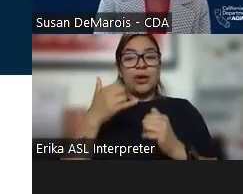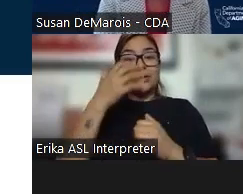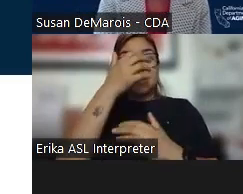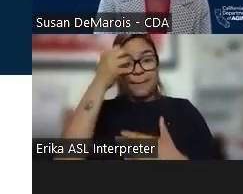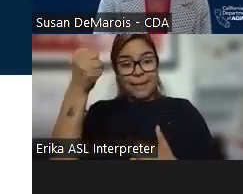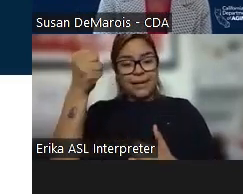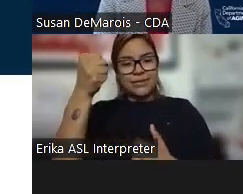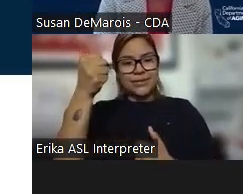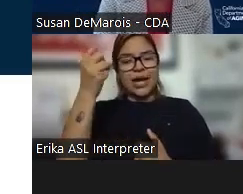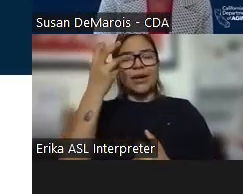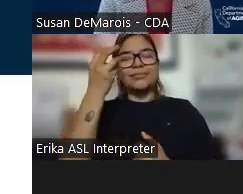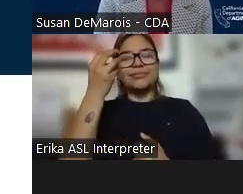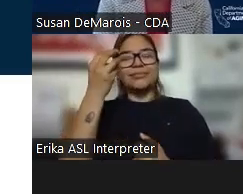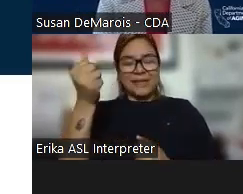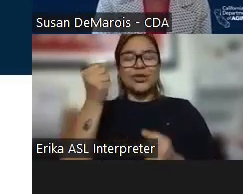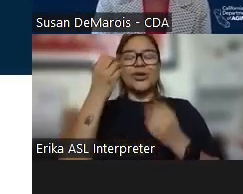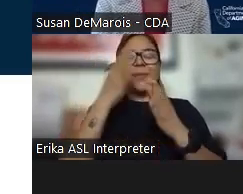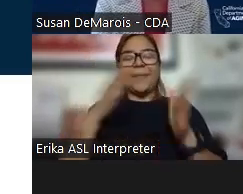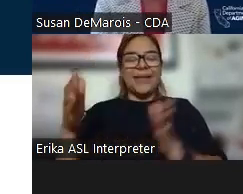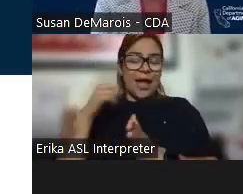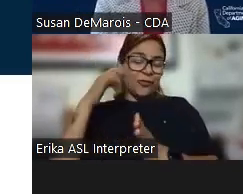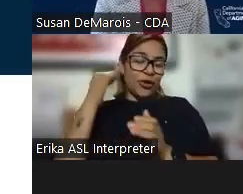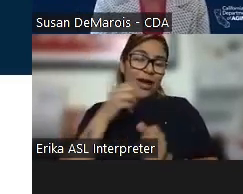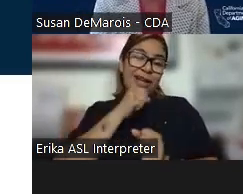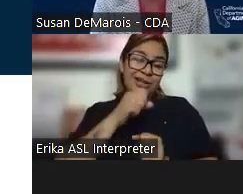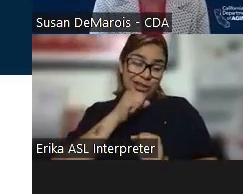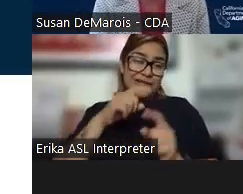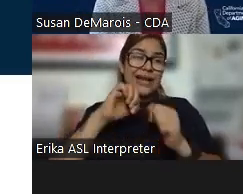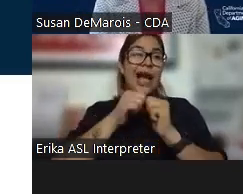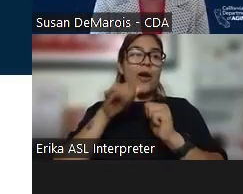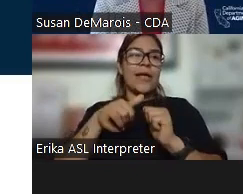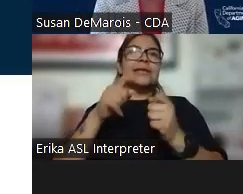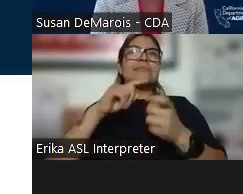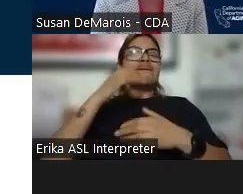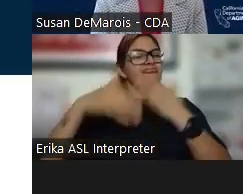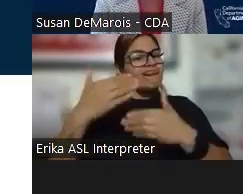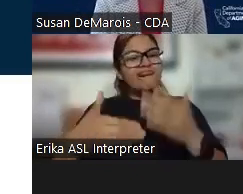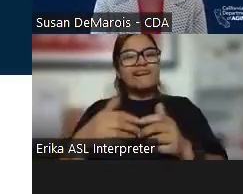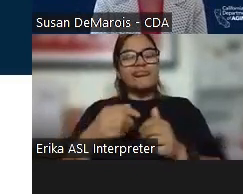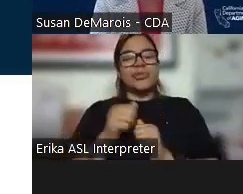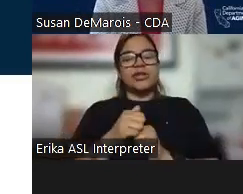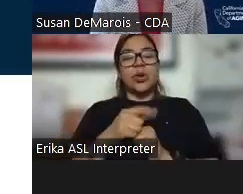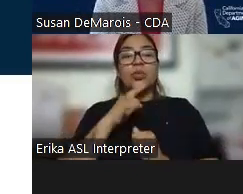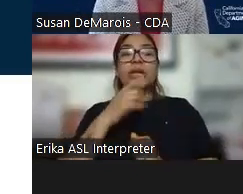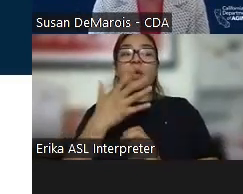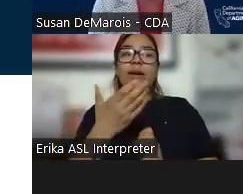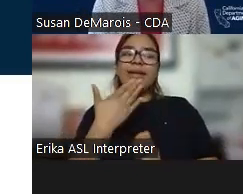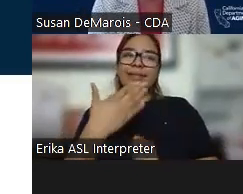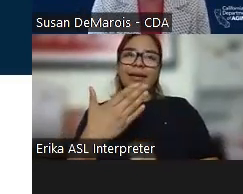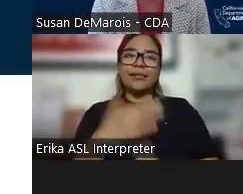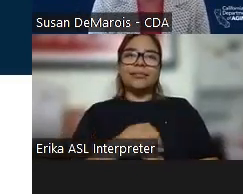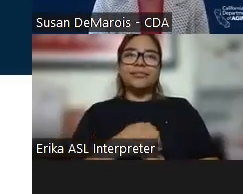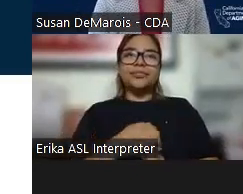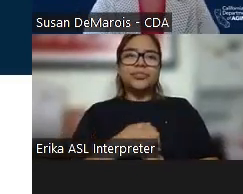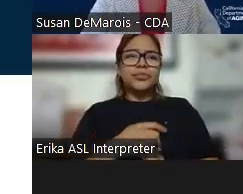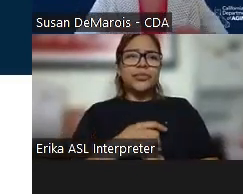and we often say that the Master Plan is a whole of government approach. So I want to thank and welcome all of